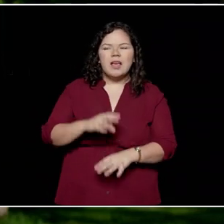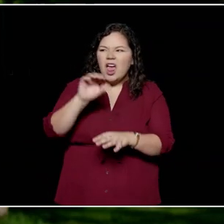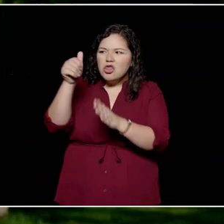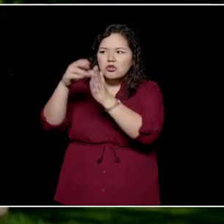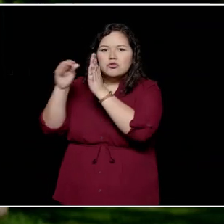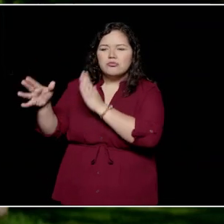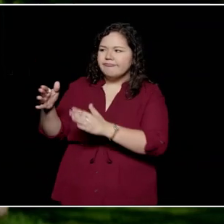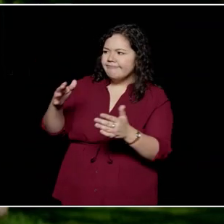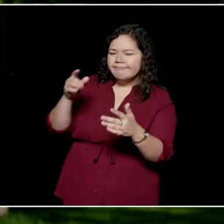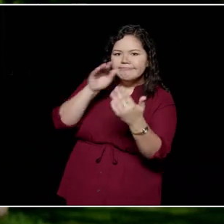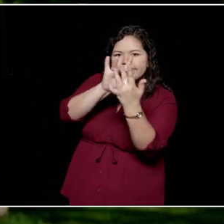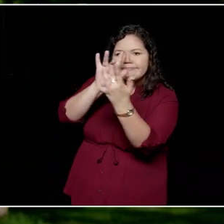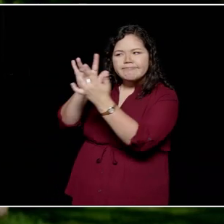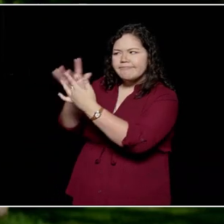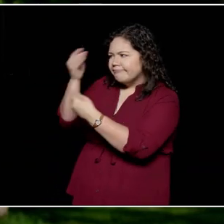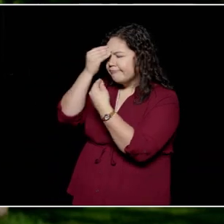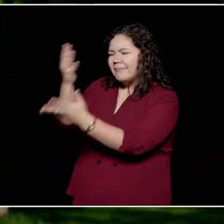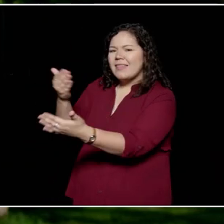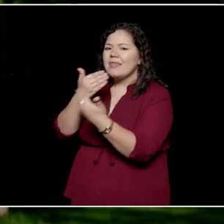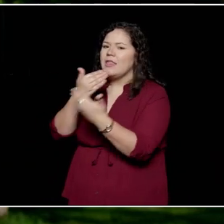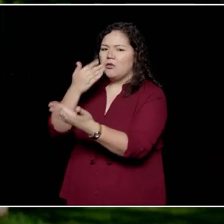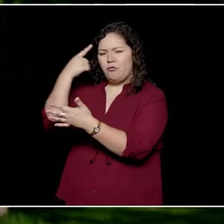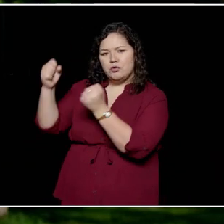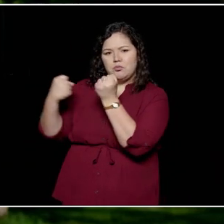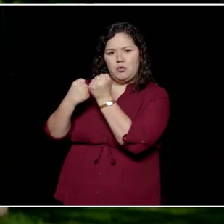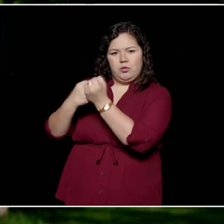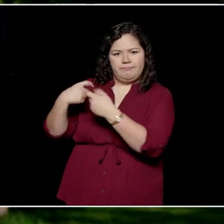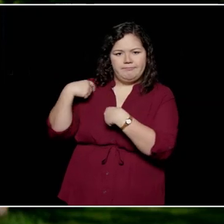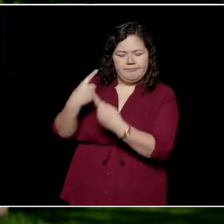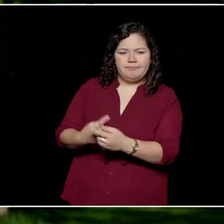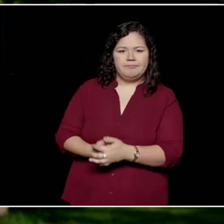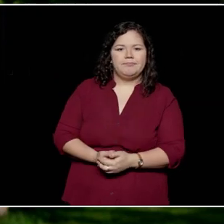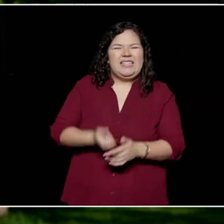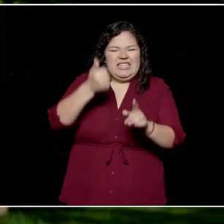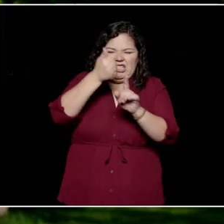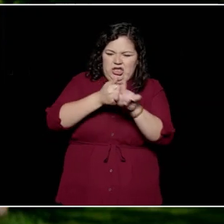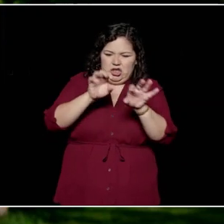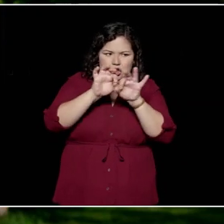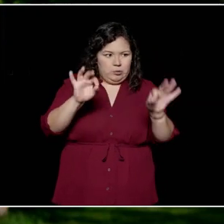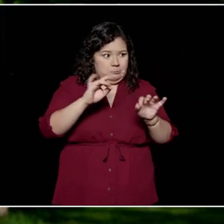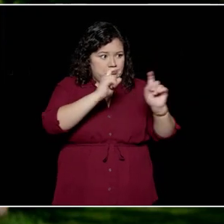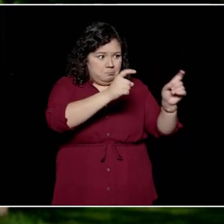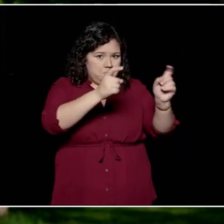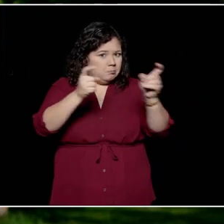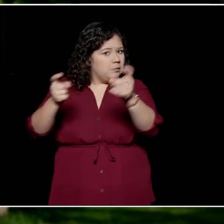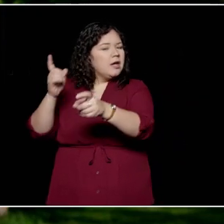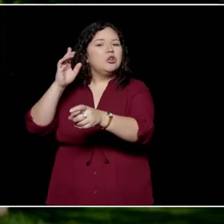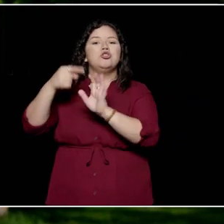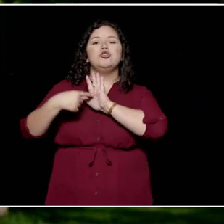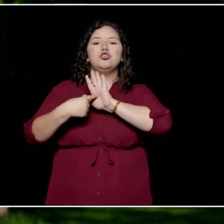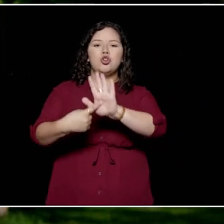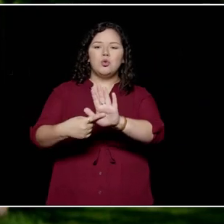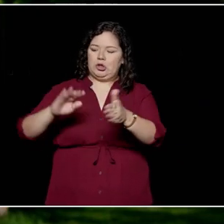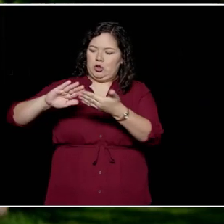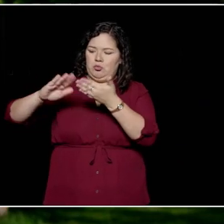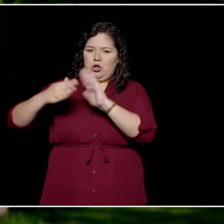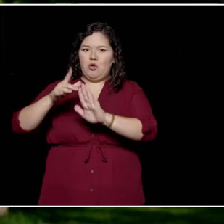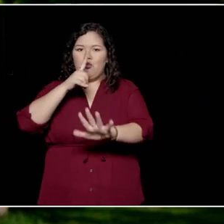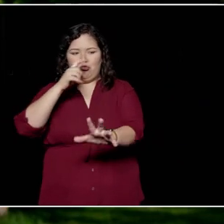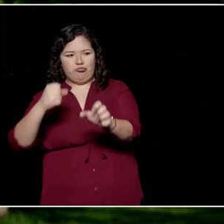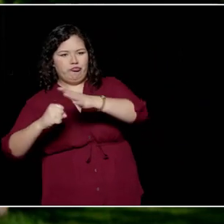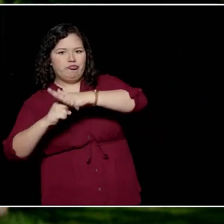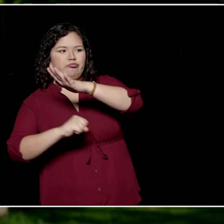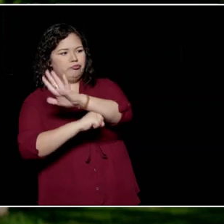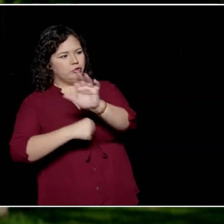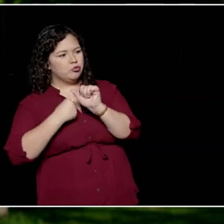your professors, your classmates, and thank them for their part in getting you to the finish line. Every degree granted here today is